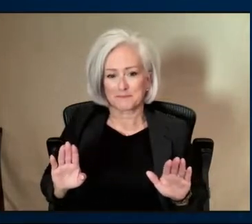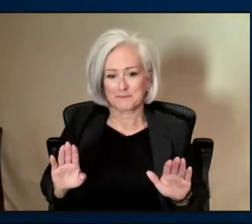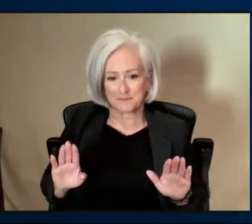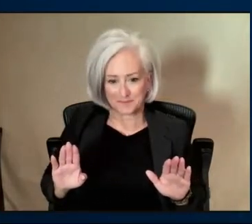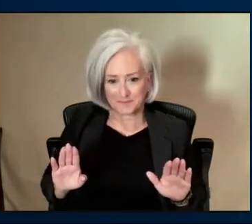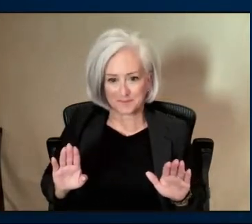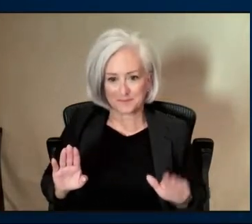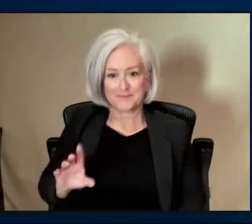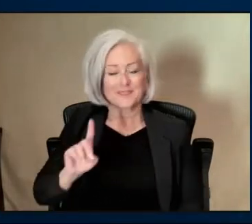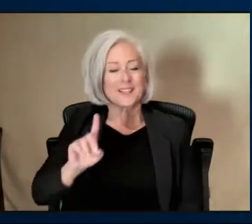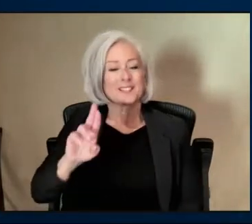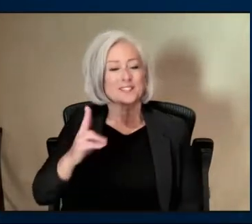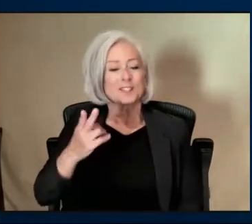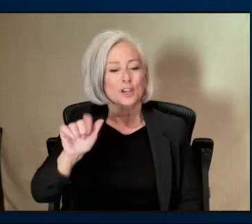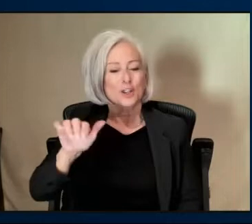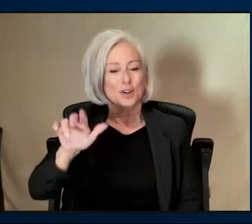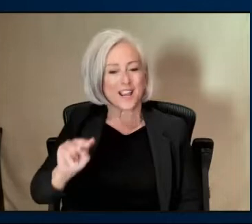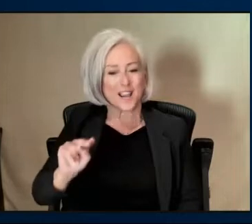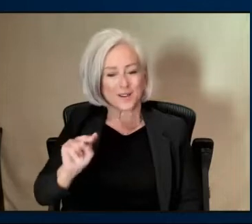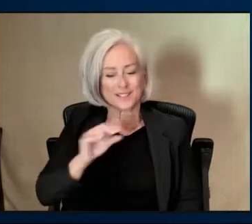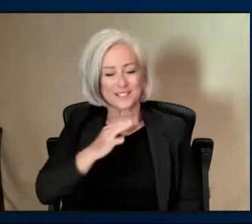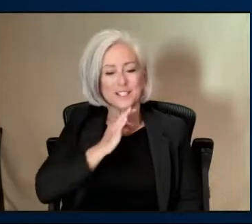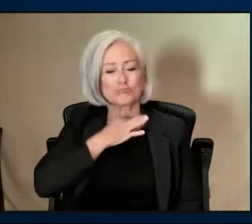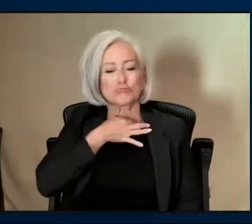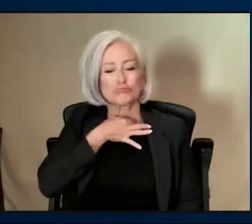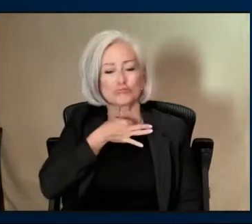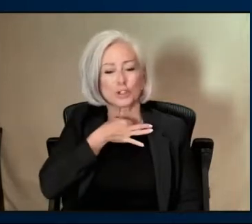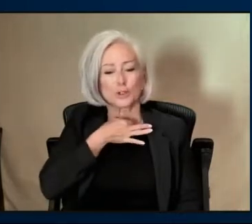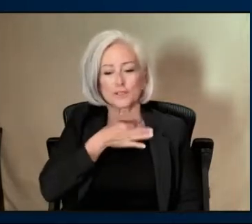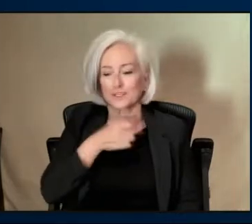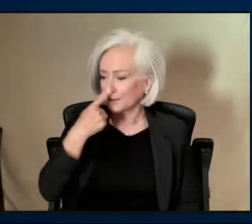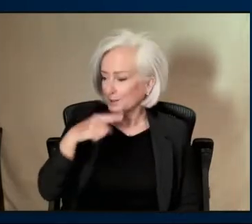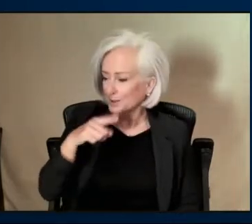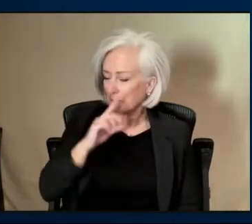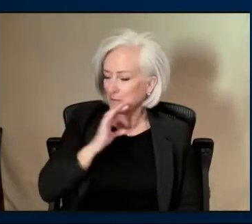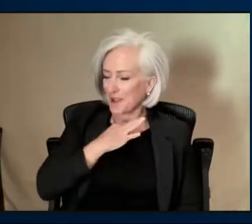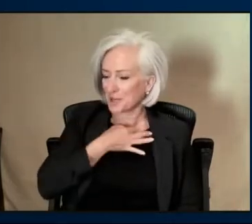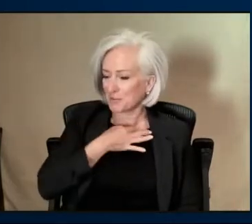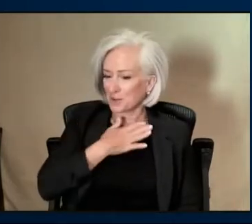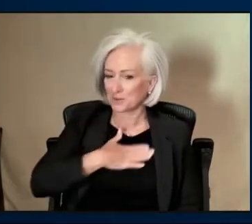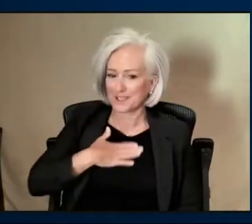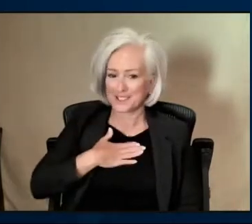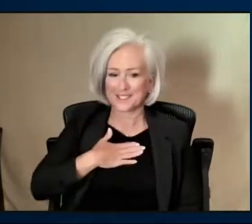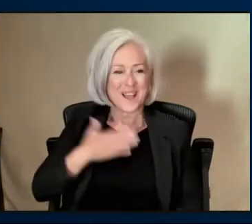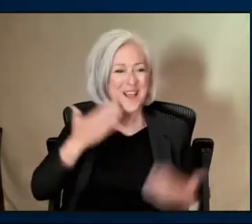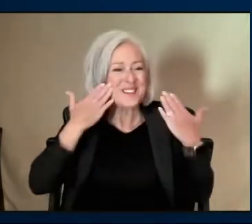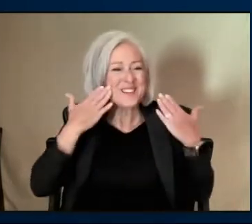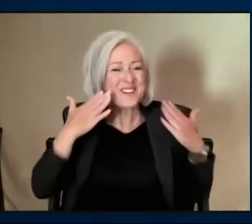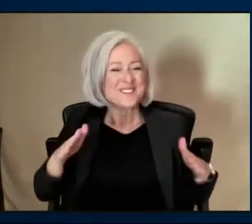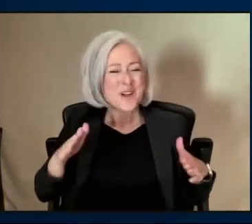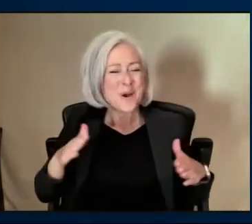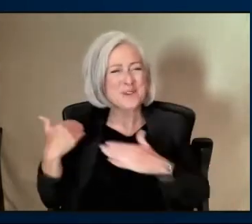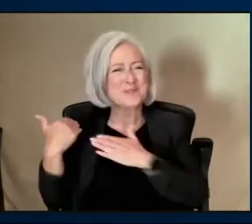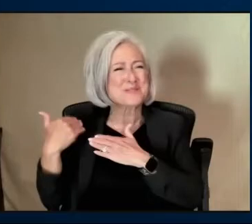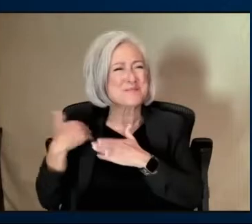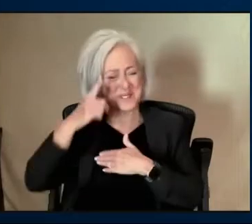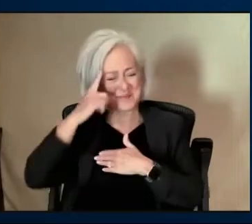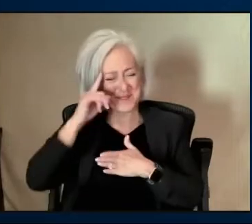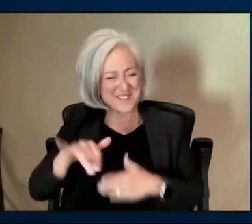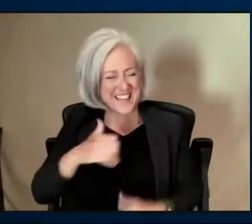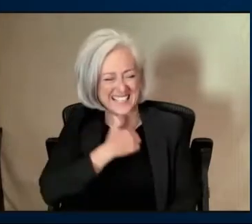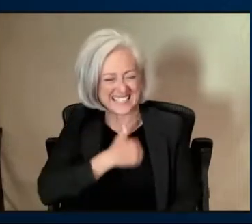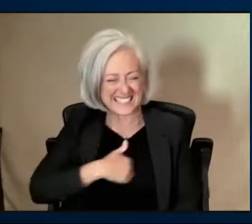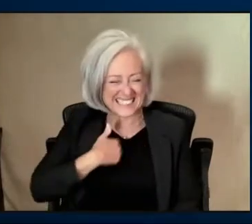Dr. Harrison's muted. Dr. Harrison, could you unmute, please? Didn't know I was responsible for that. I thought that was somehow